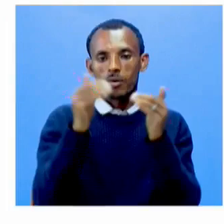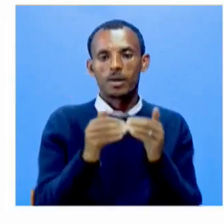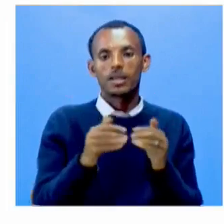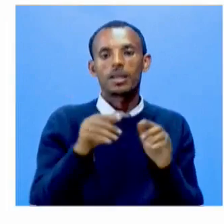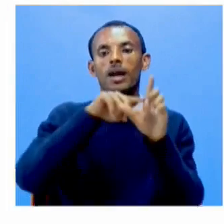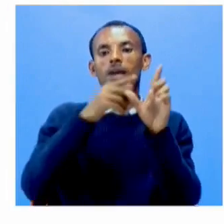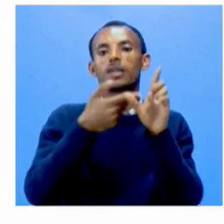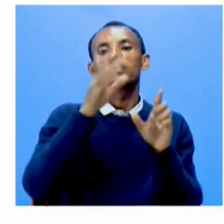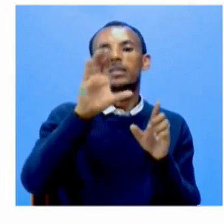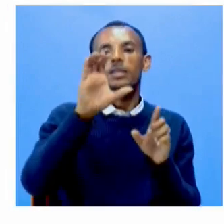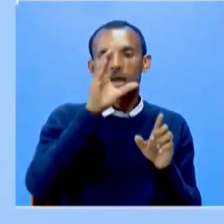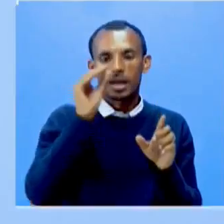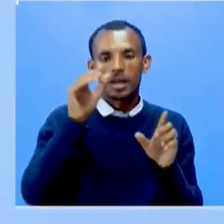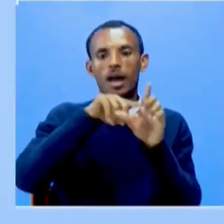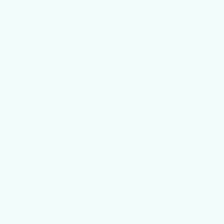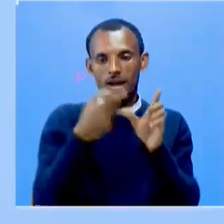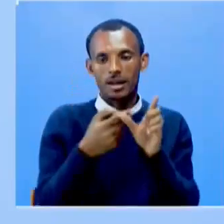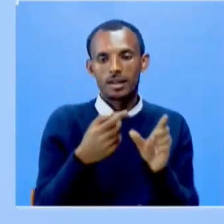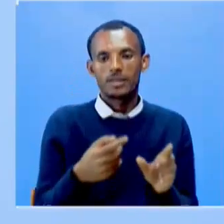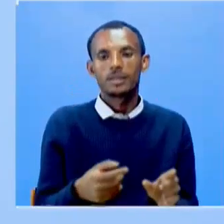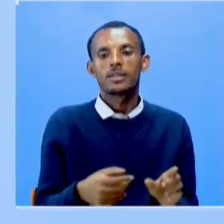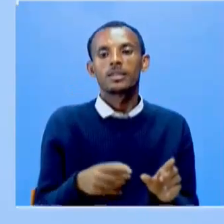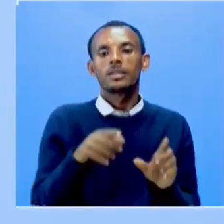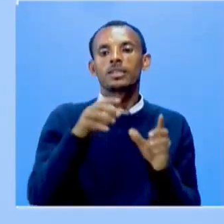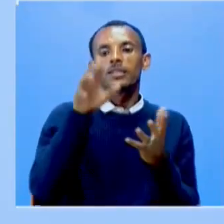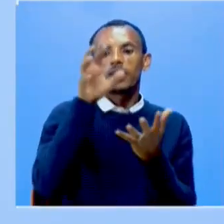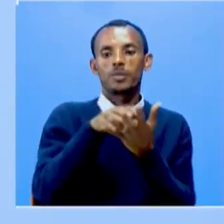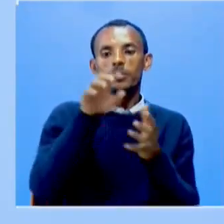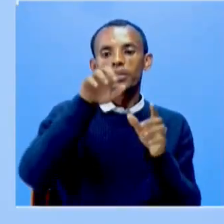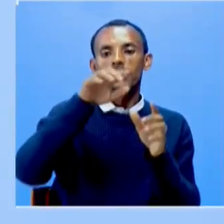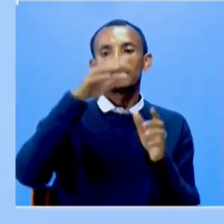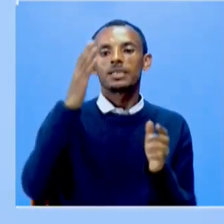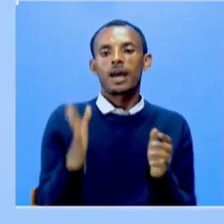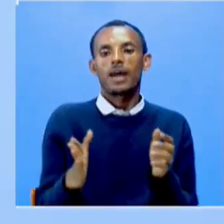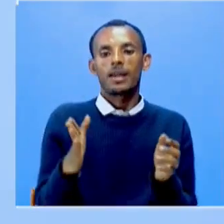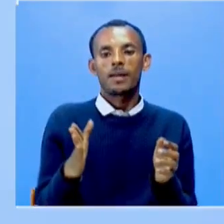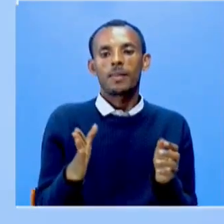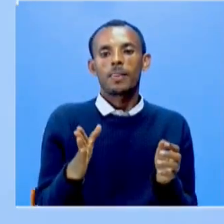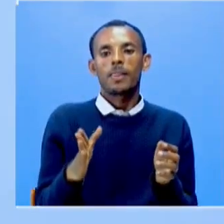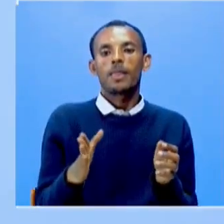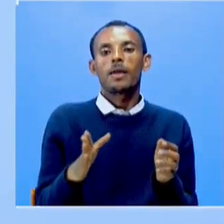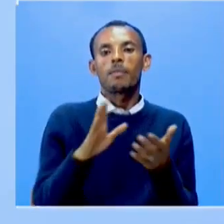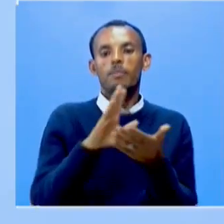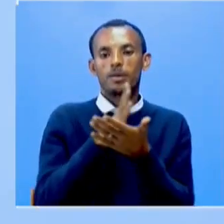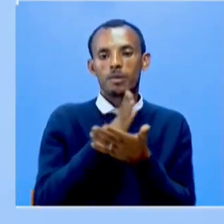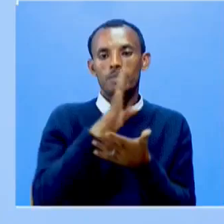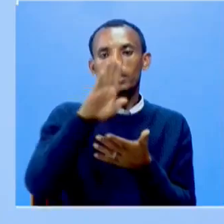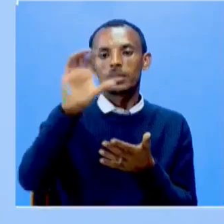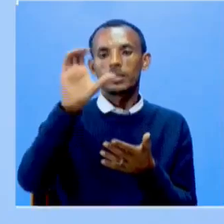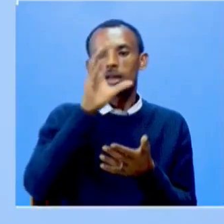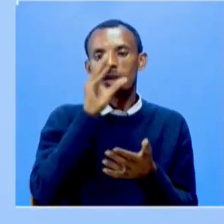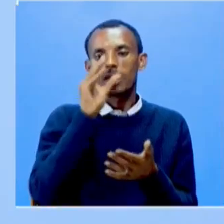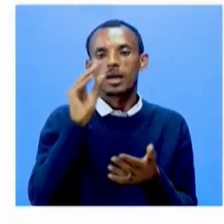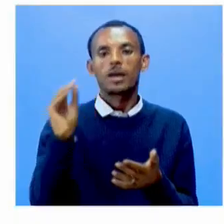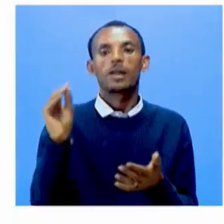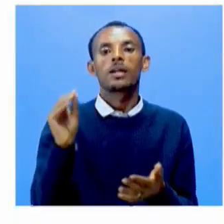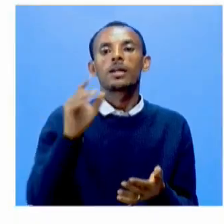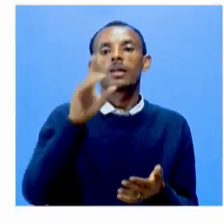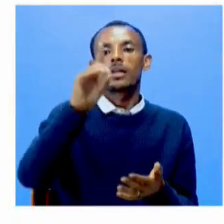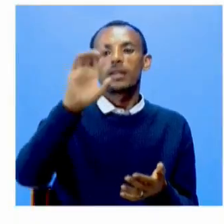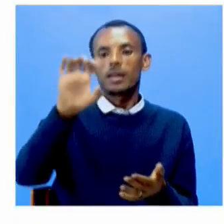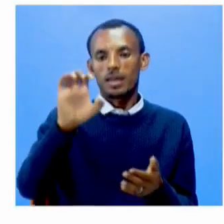angle D. And if the include side means it is the side between the angles. So this